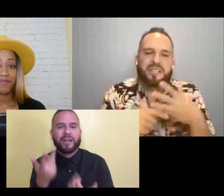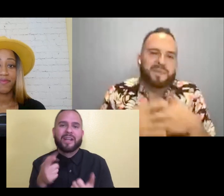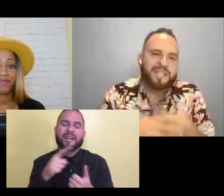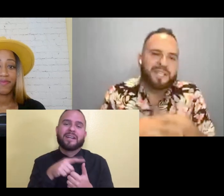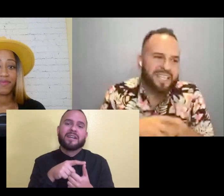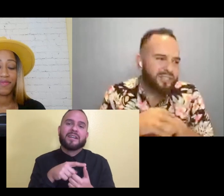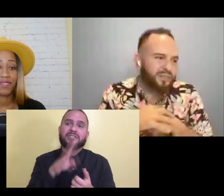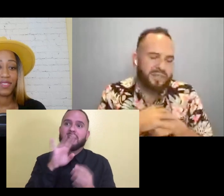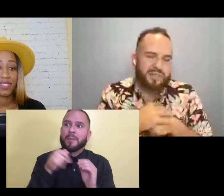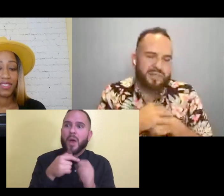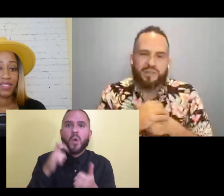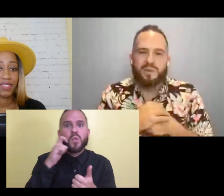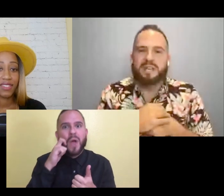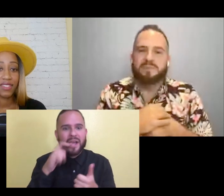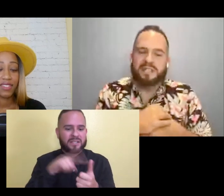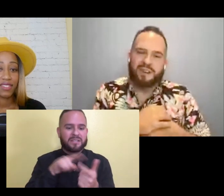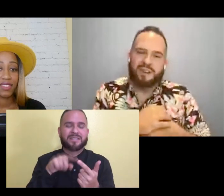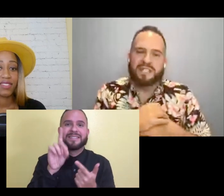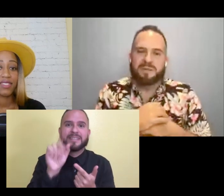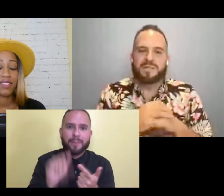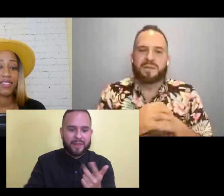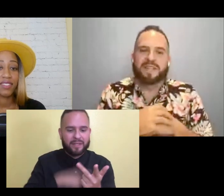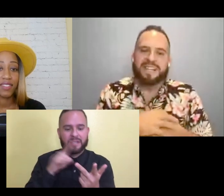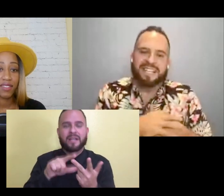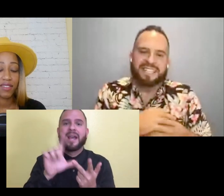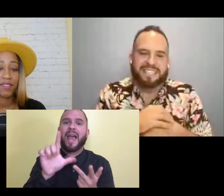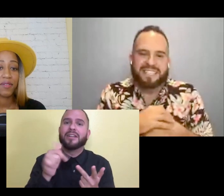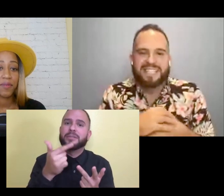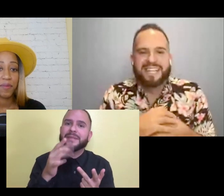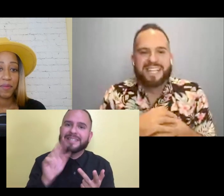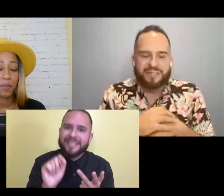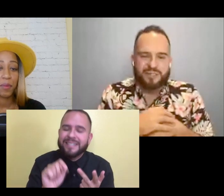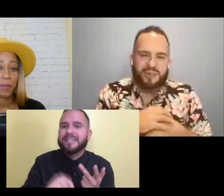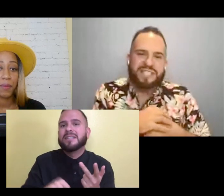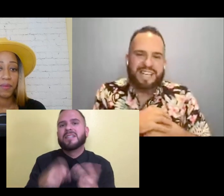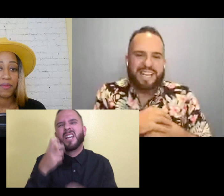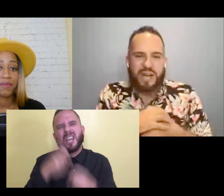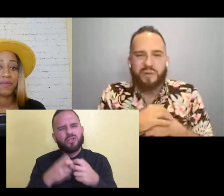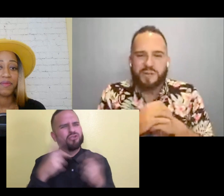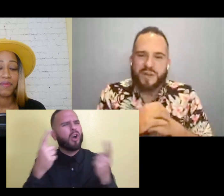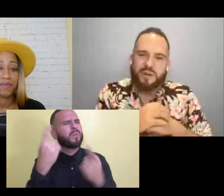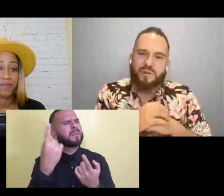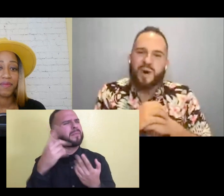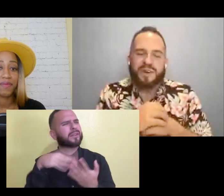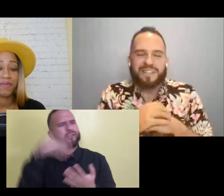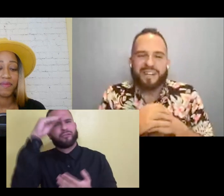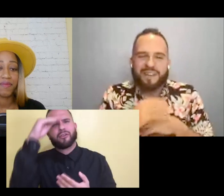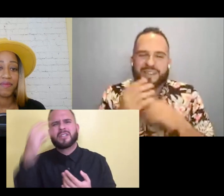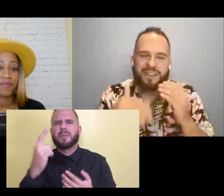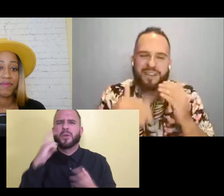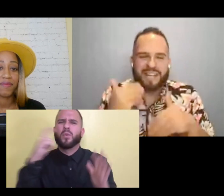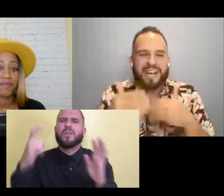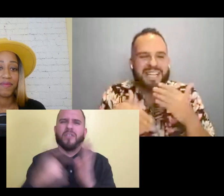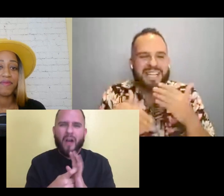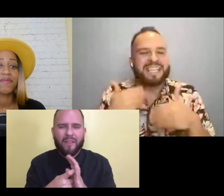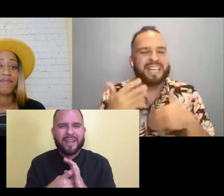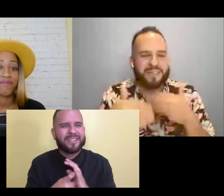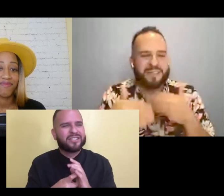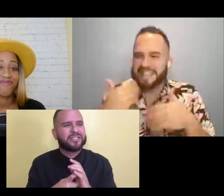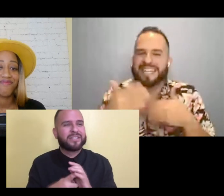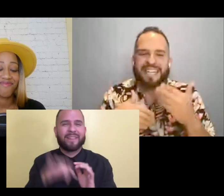issues, LGBT issues, there's always something to learn and something to acknowledge. And there's no such thing as always being woke. You